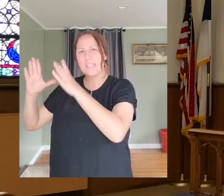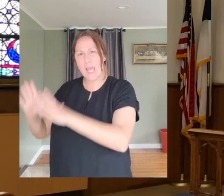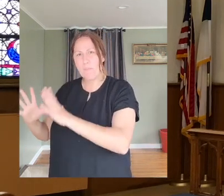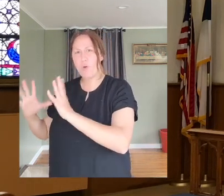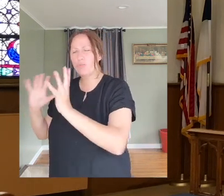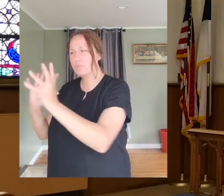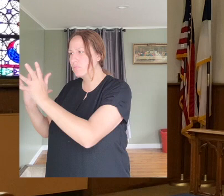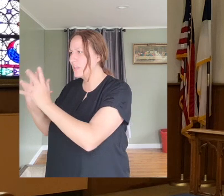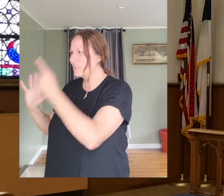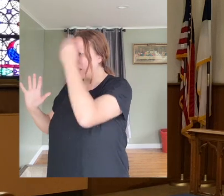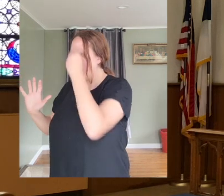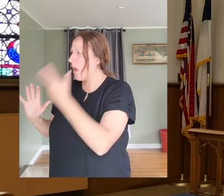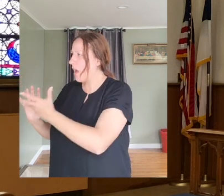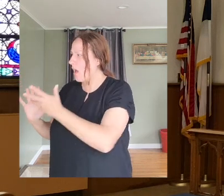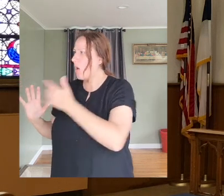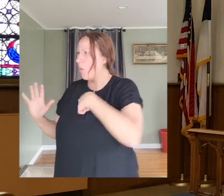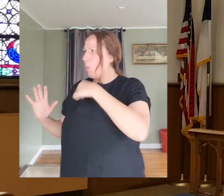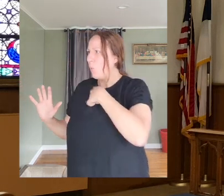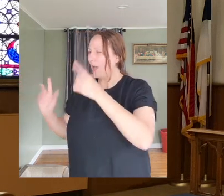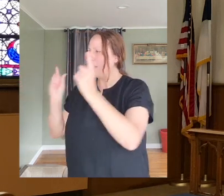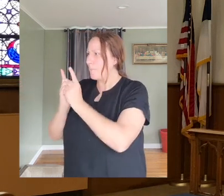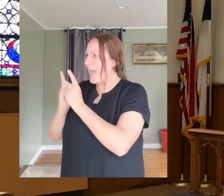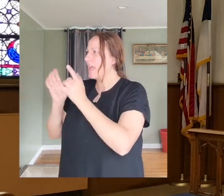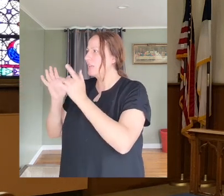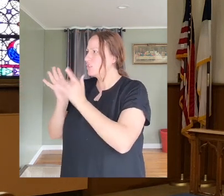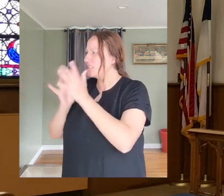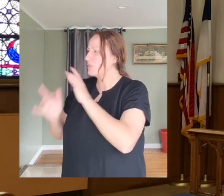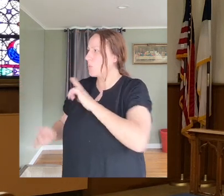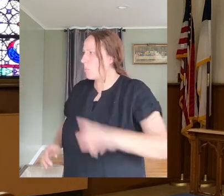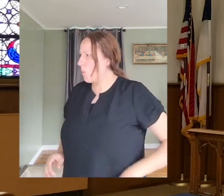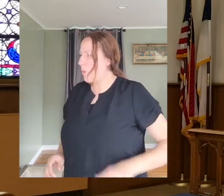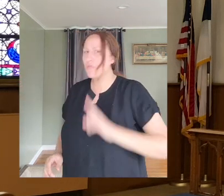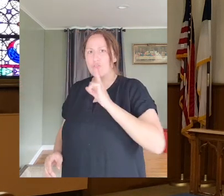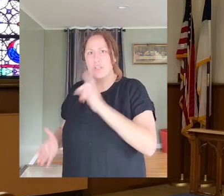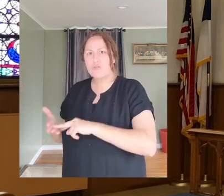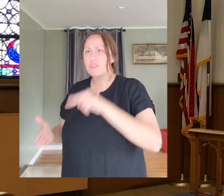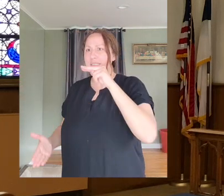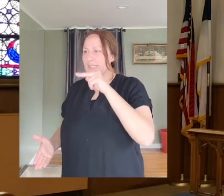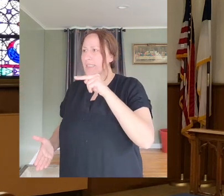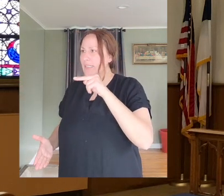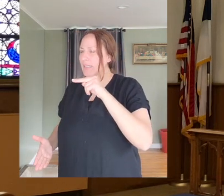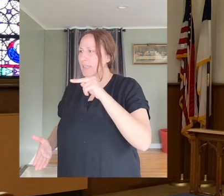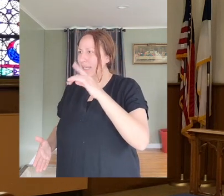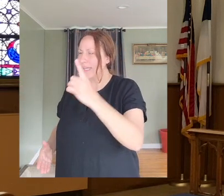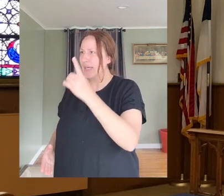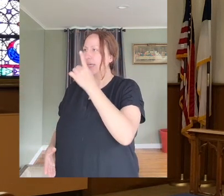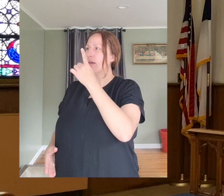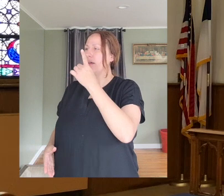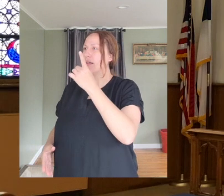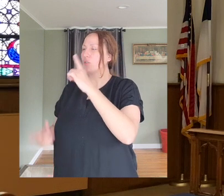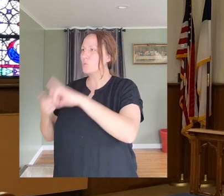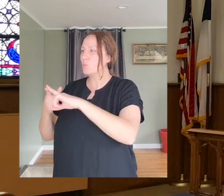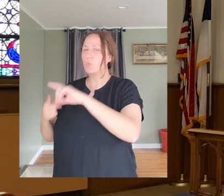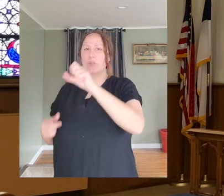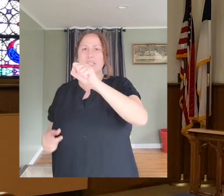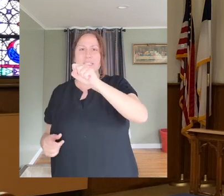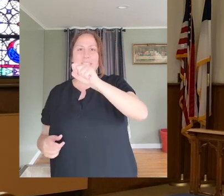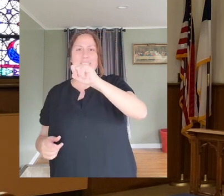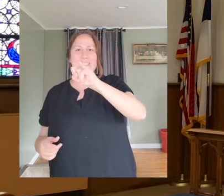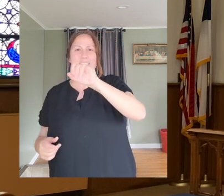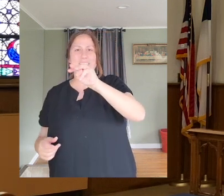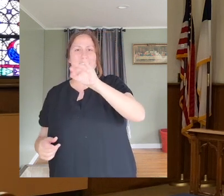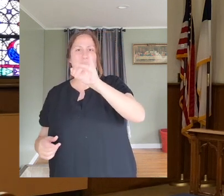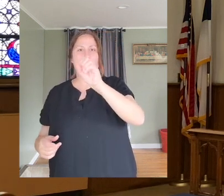Lord is risen indeed, and he has appeared to Simon." Then they told what had happened on